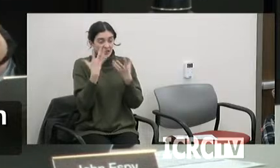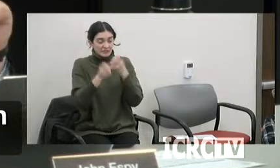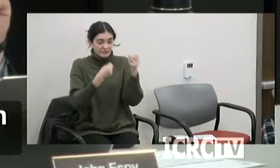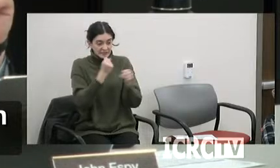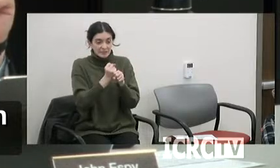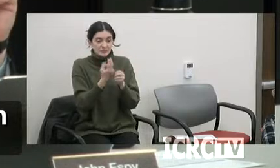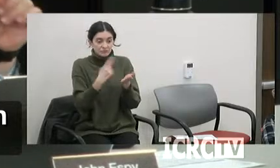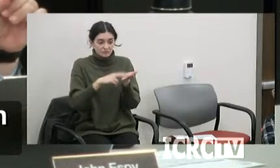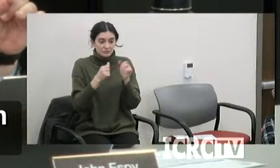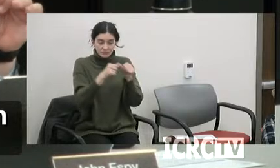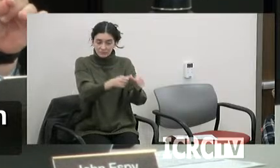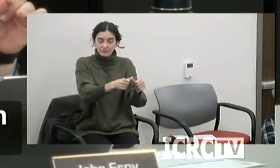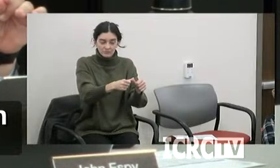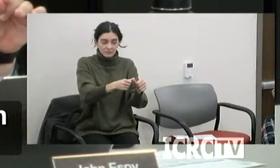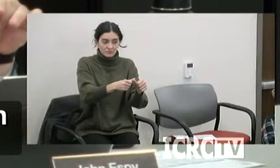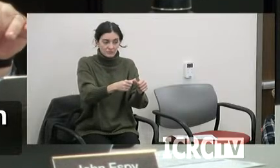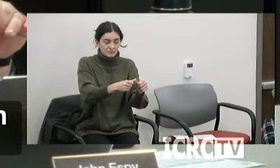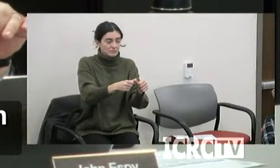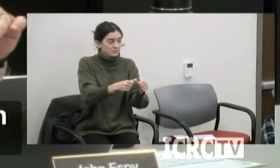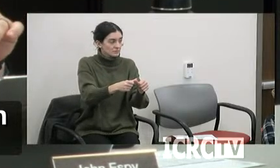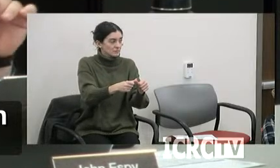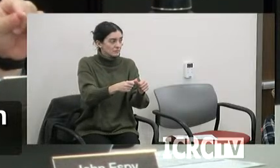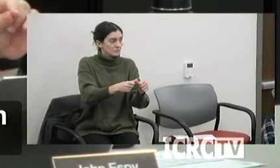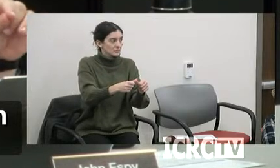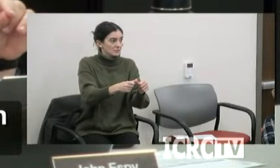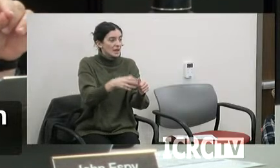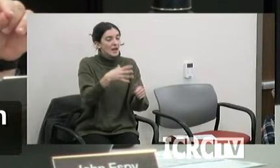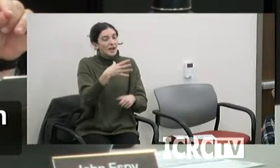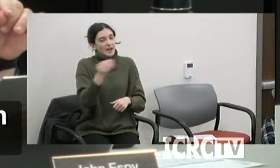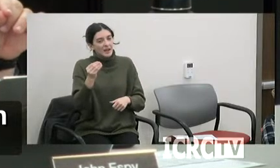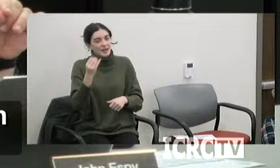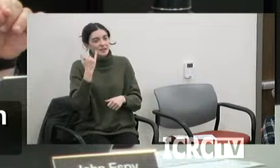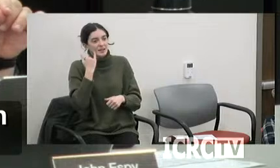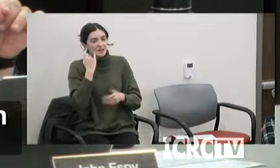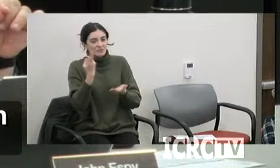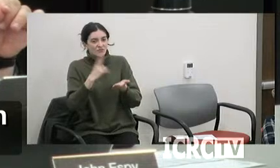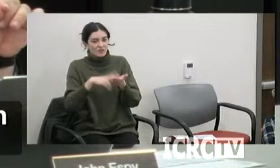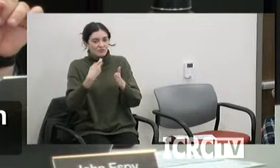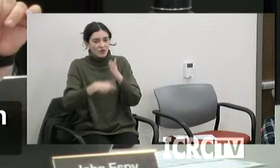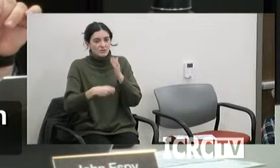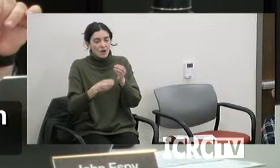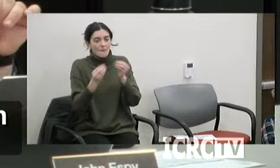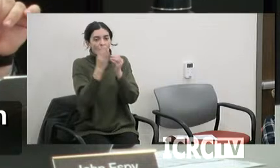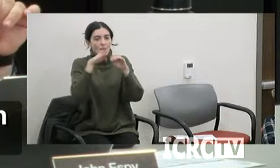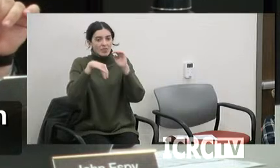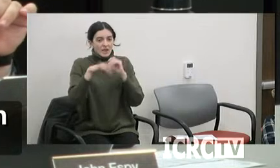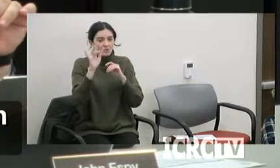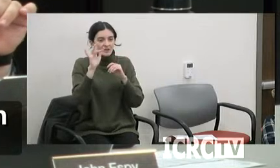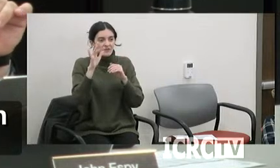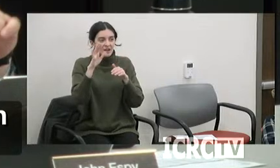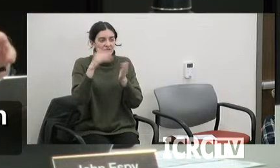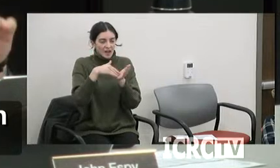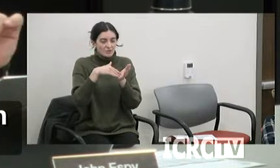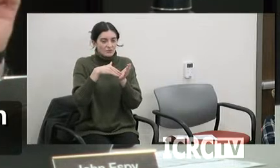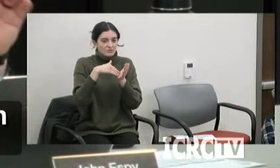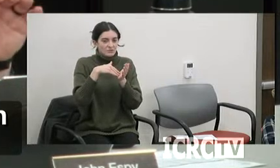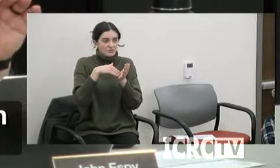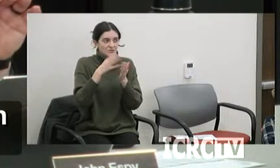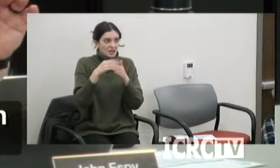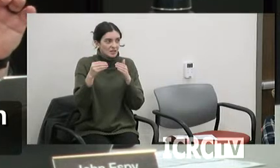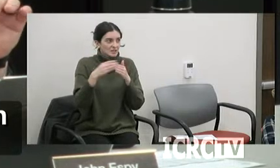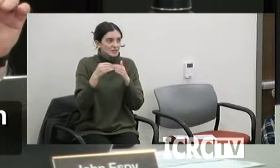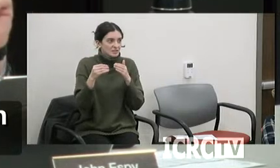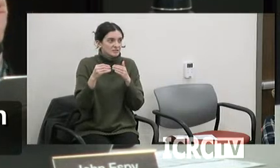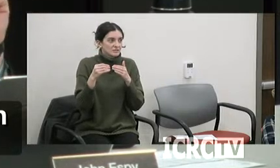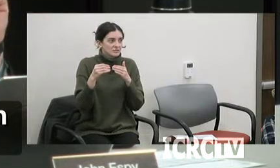enters into, and any item that is over $25,000 in total. And so that's why you're seeing